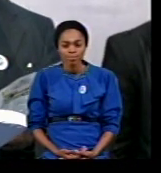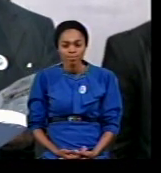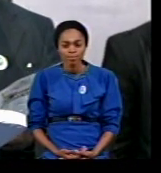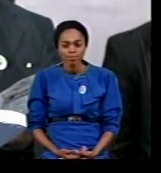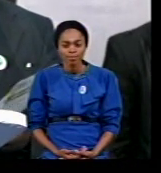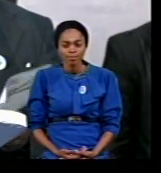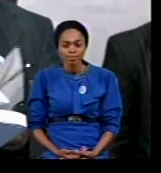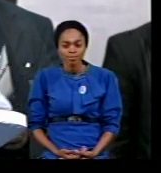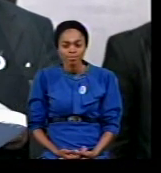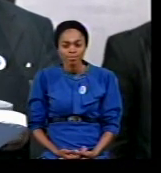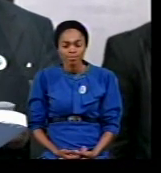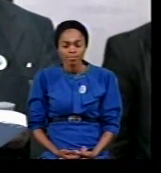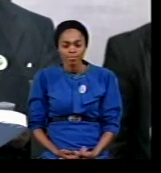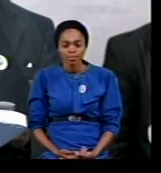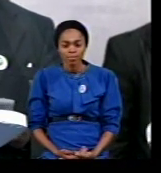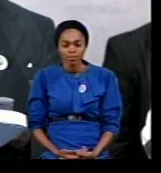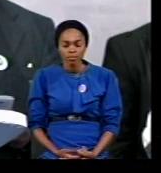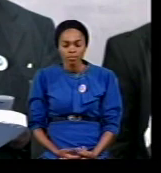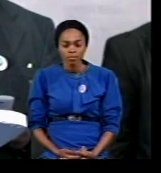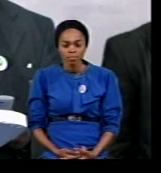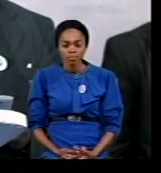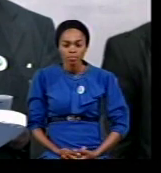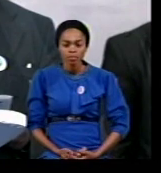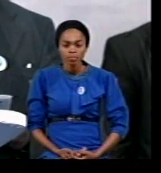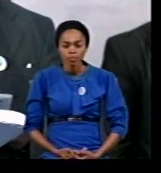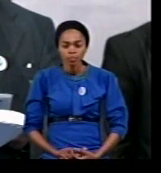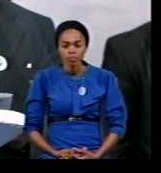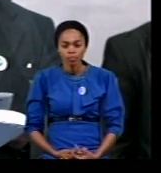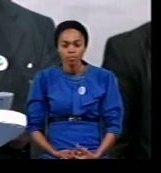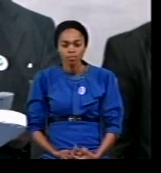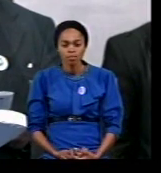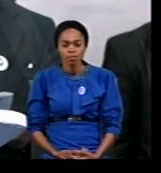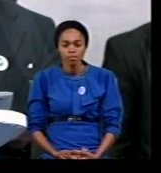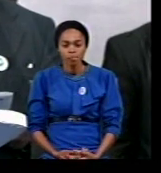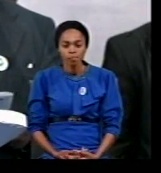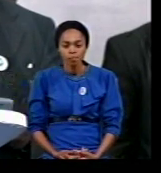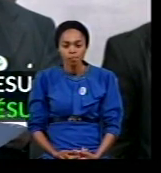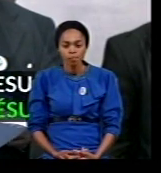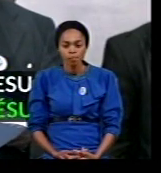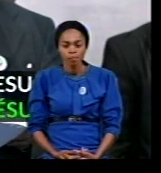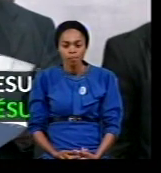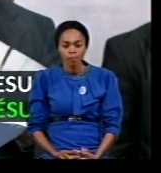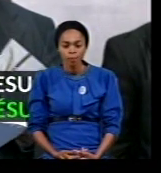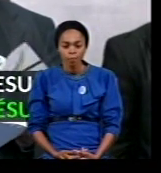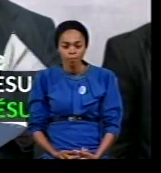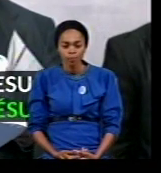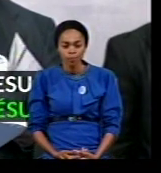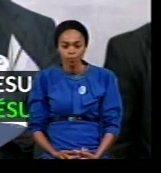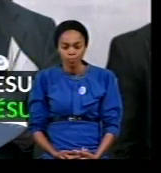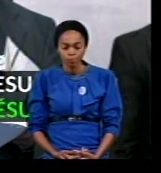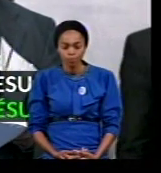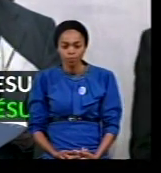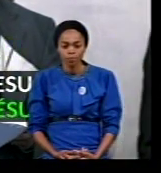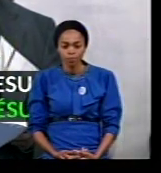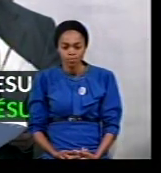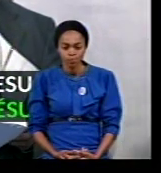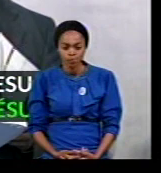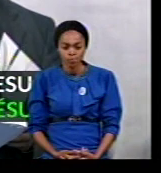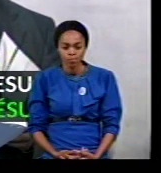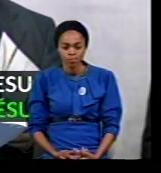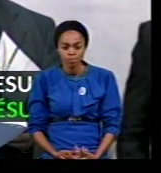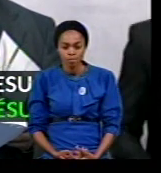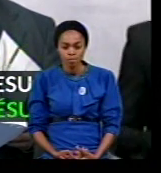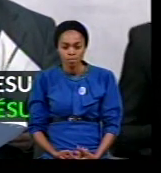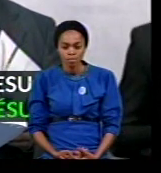covenant keeping God. You don't use if thou for him. Gideon was ignorant. You will not be ignorant. And so Jesus said unto him,